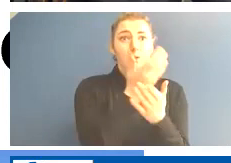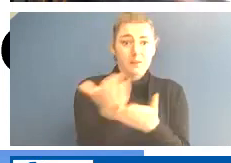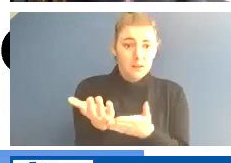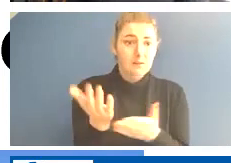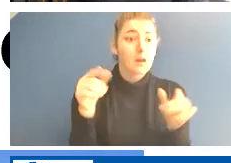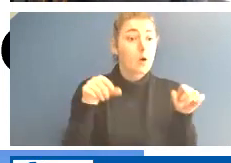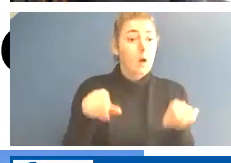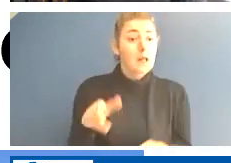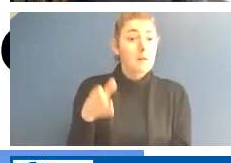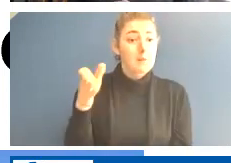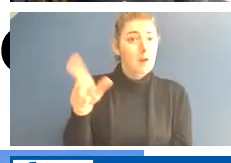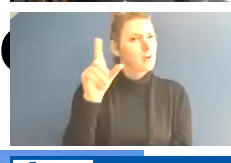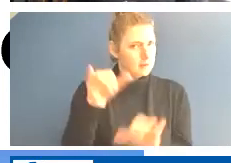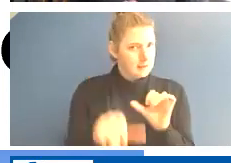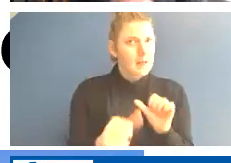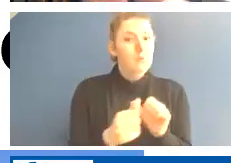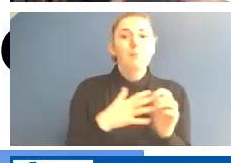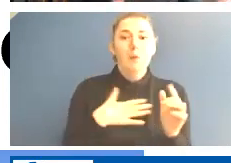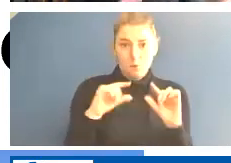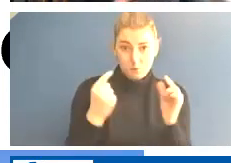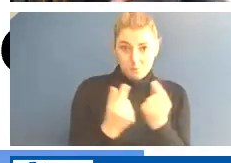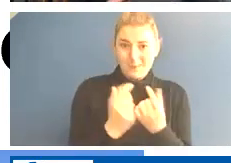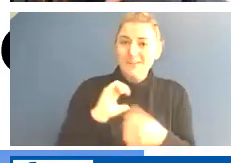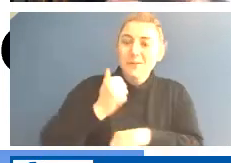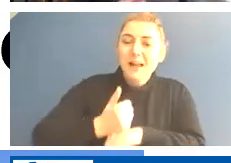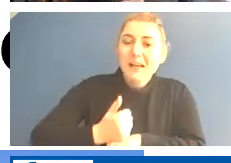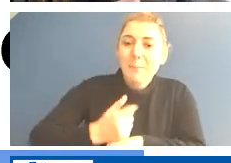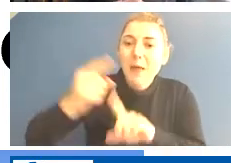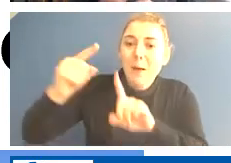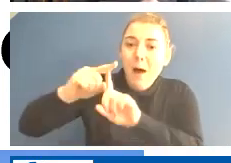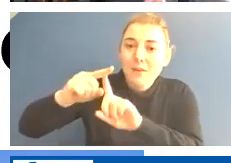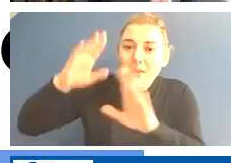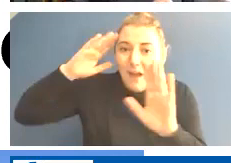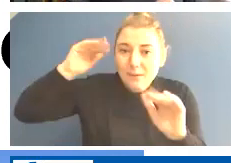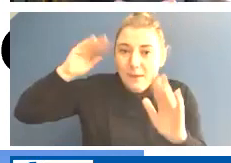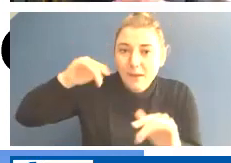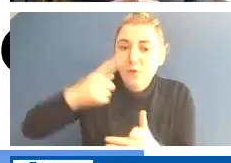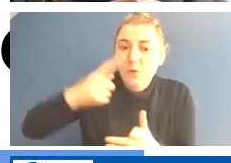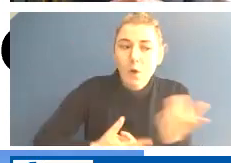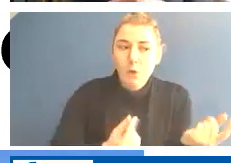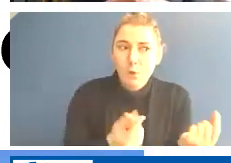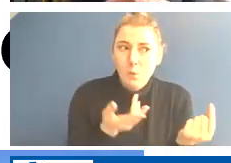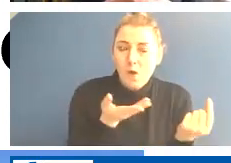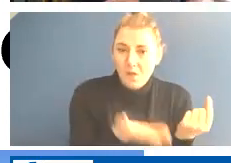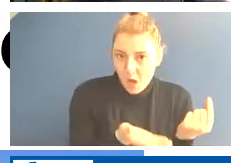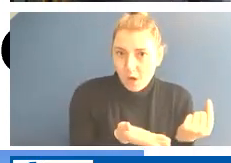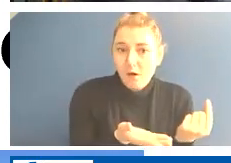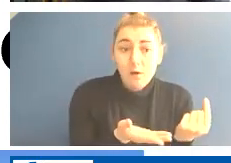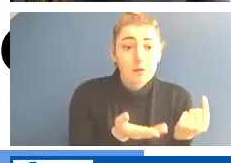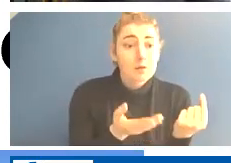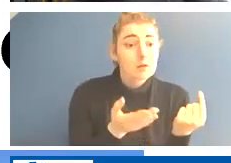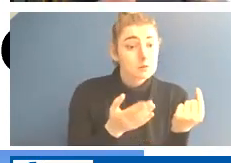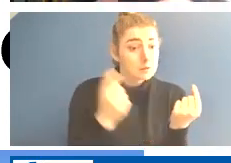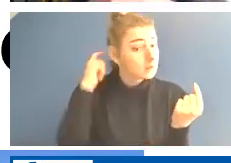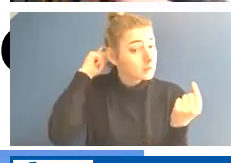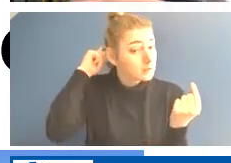While I am there, I should stay with my group. So setting that positive expectation of what to do. Accounting for the